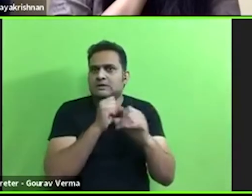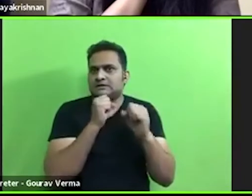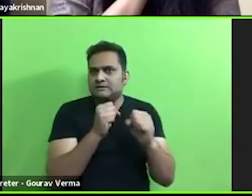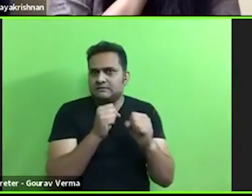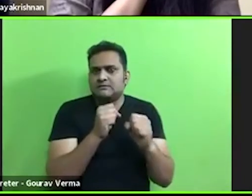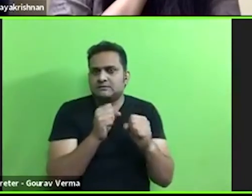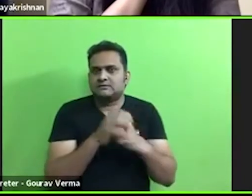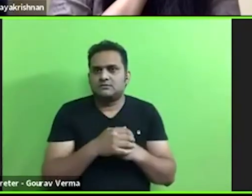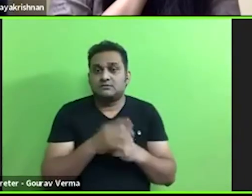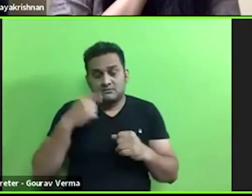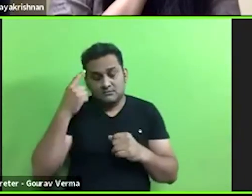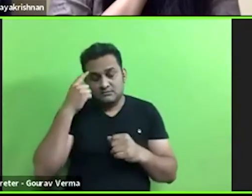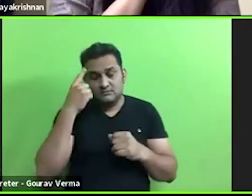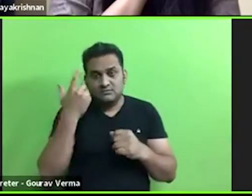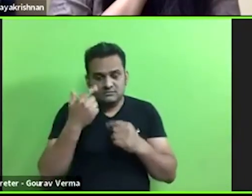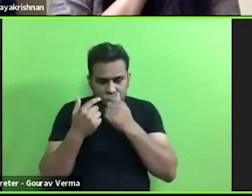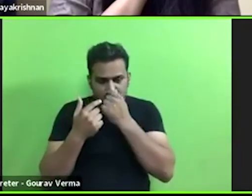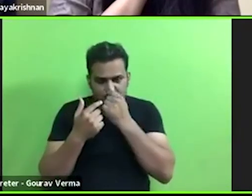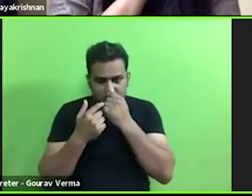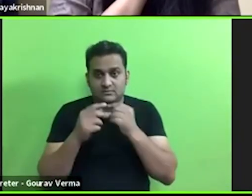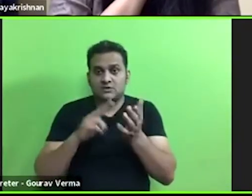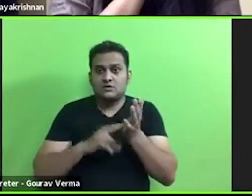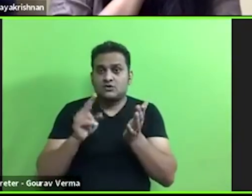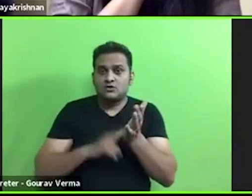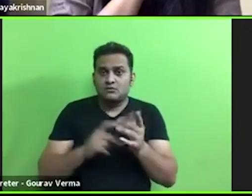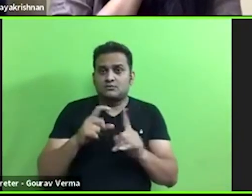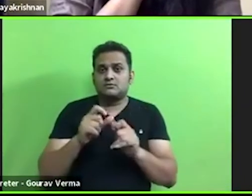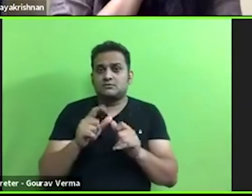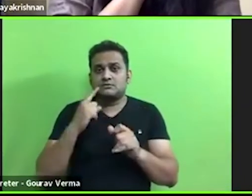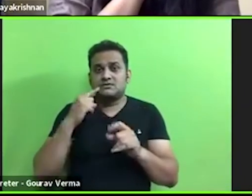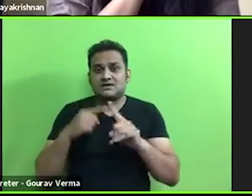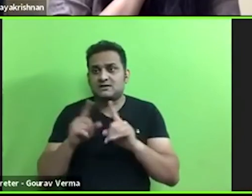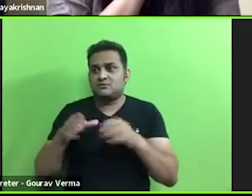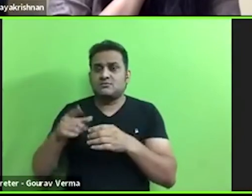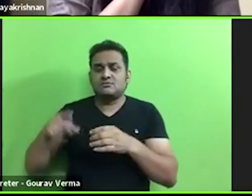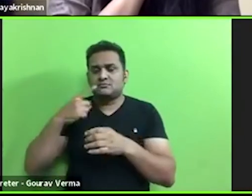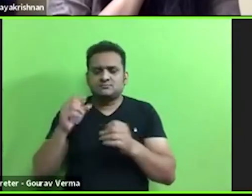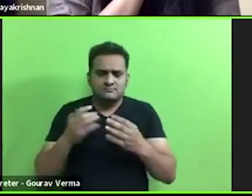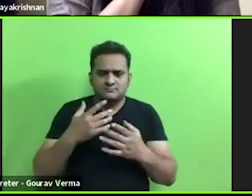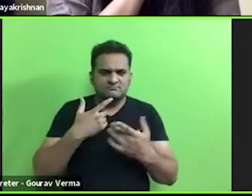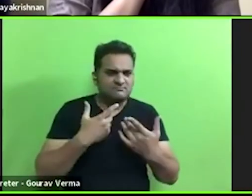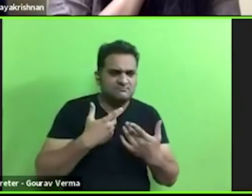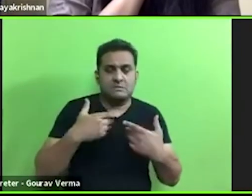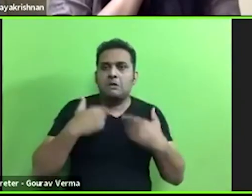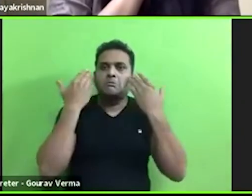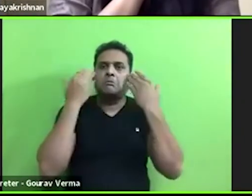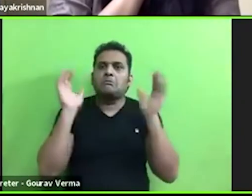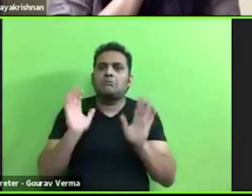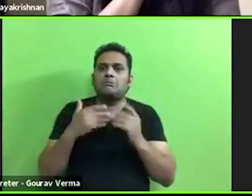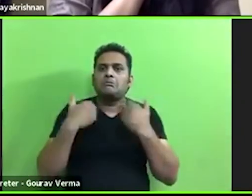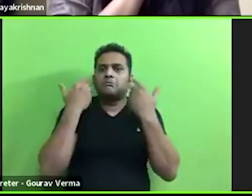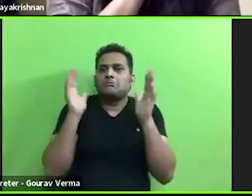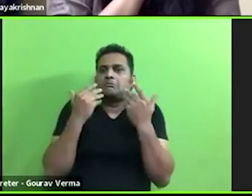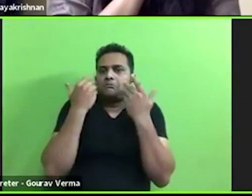I think the first thing non-Dalits who are engaging can start by saying is, I don't know. And I will